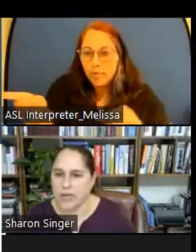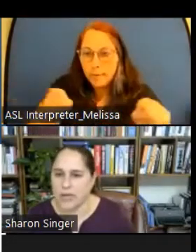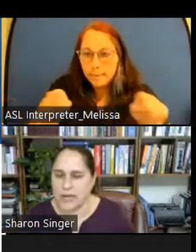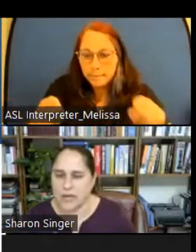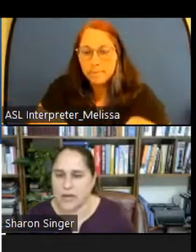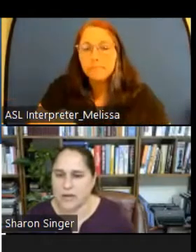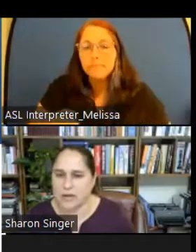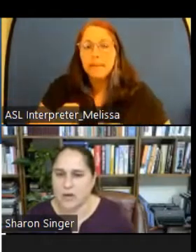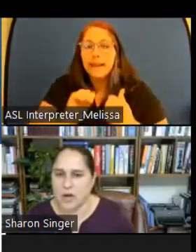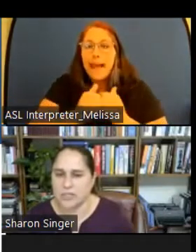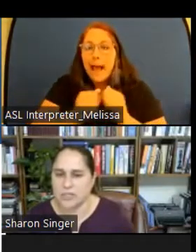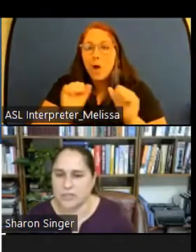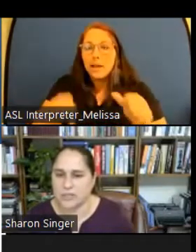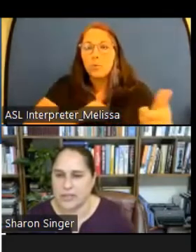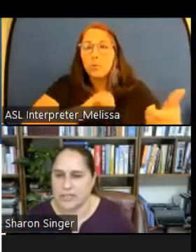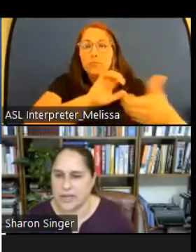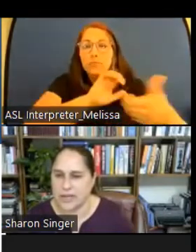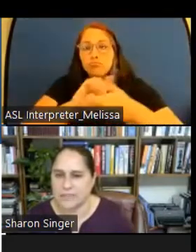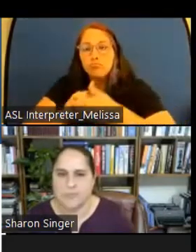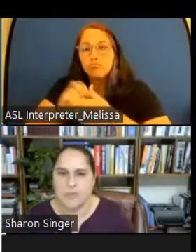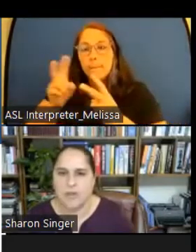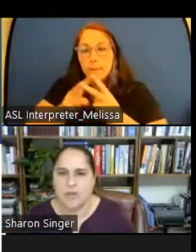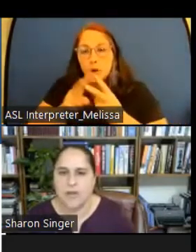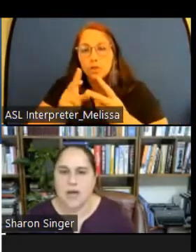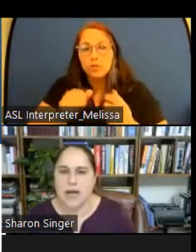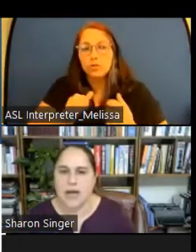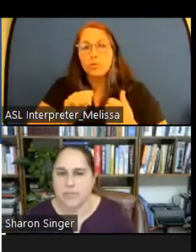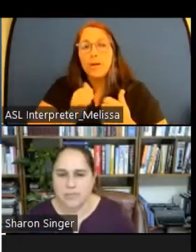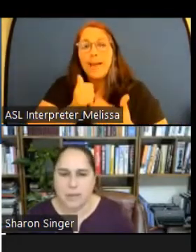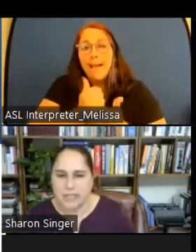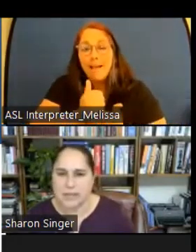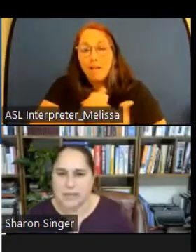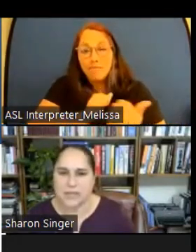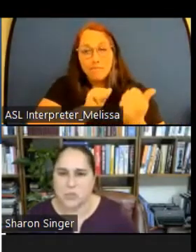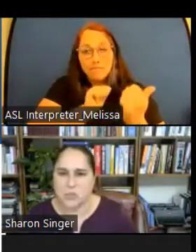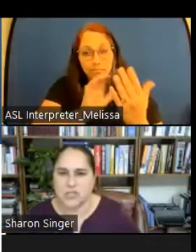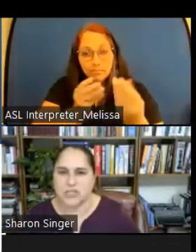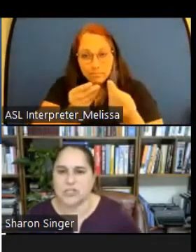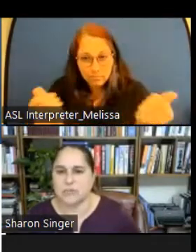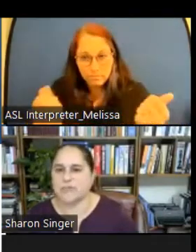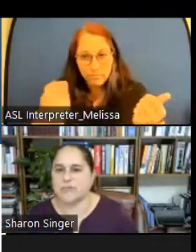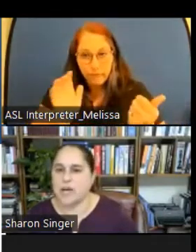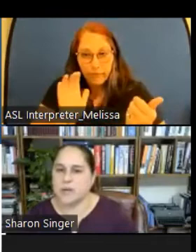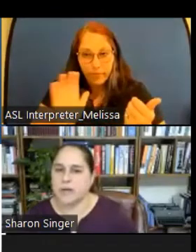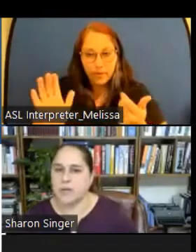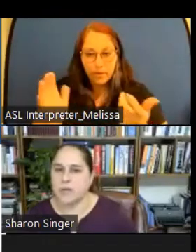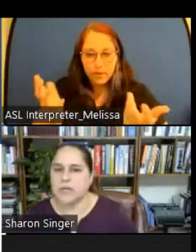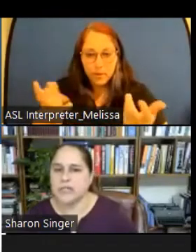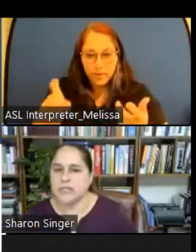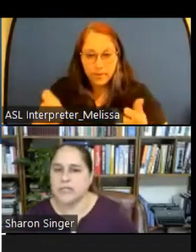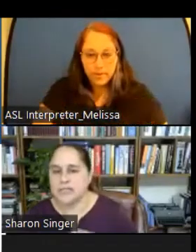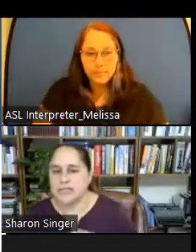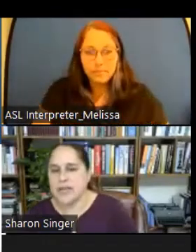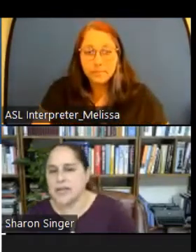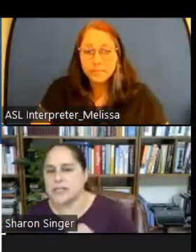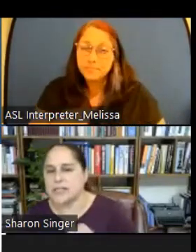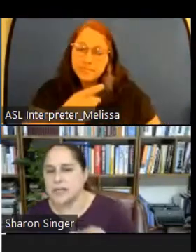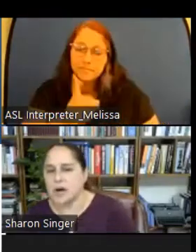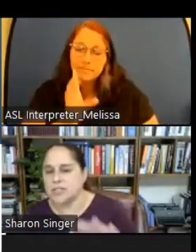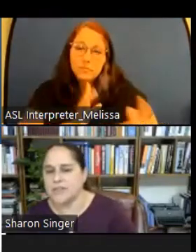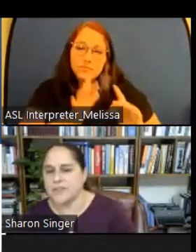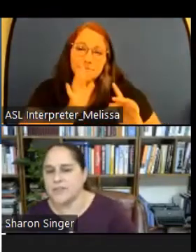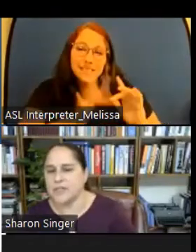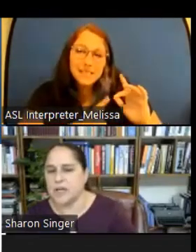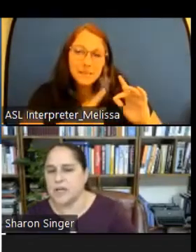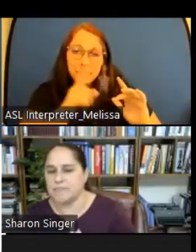We can go on to the next slide. I'm going to skip this one just in terms of time. What I will say is there